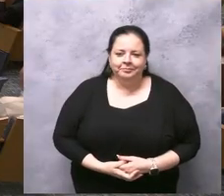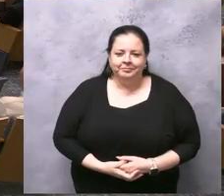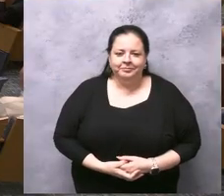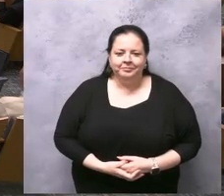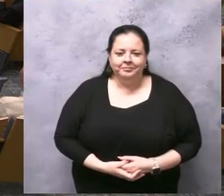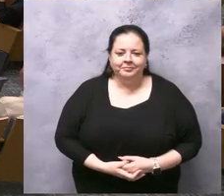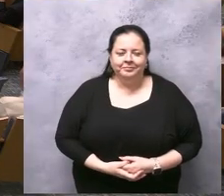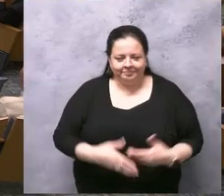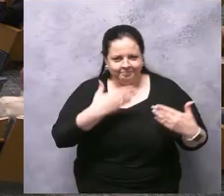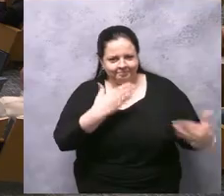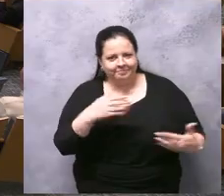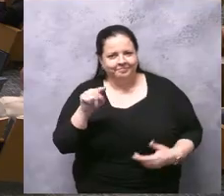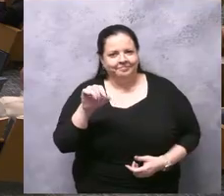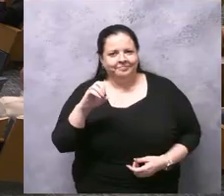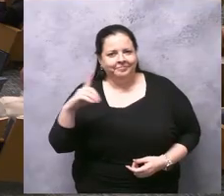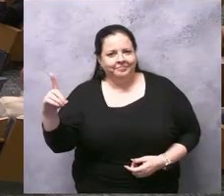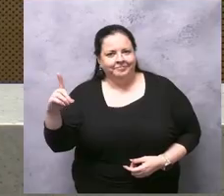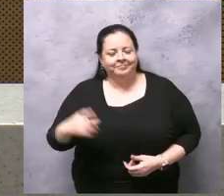Thank you, Todd.